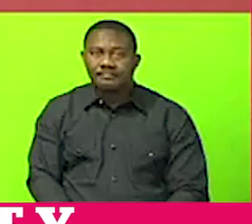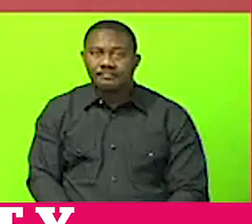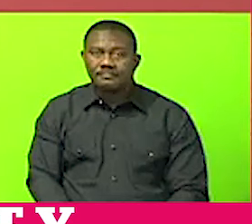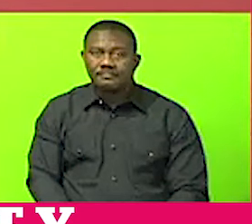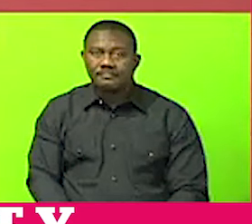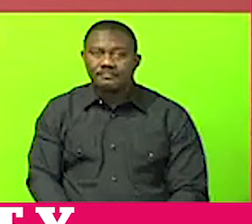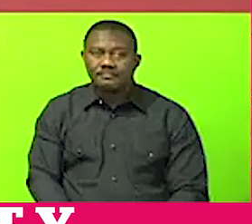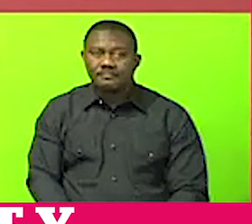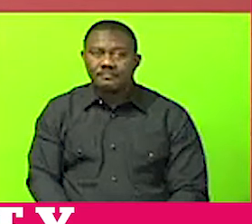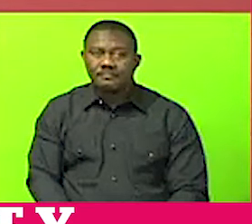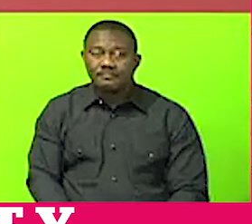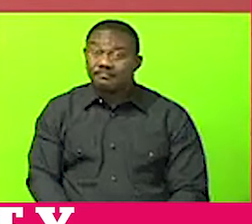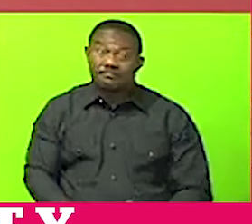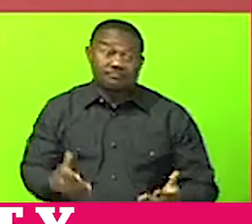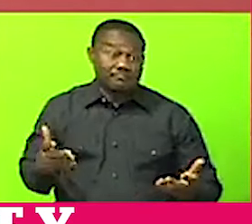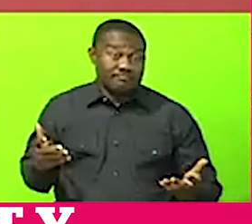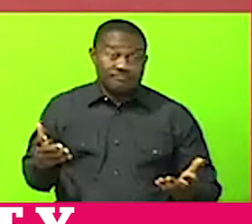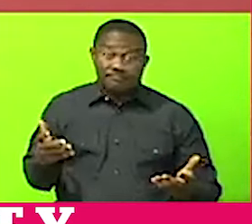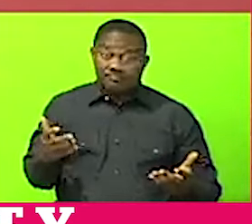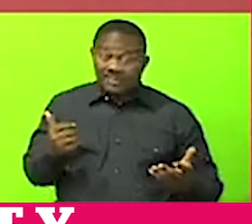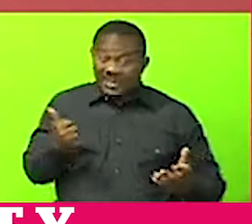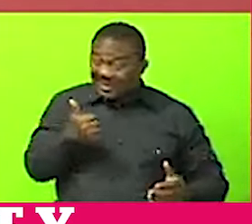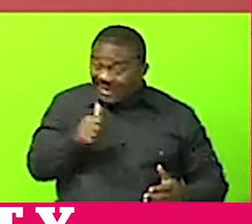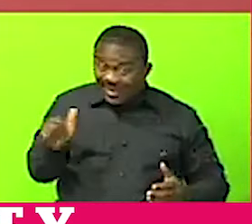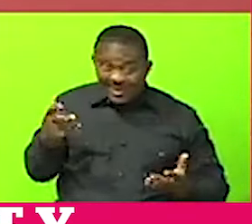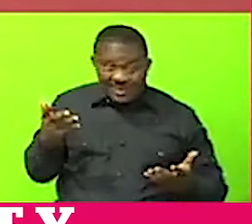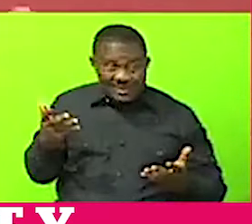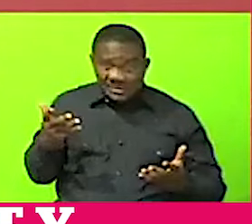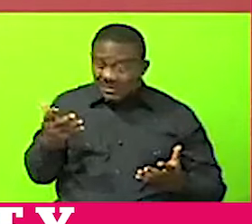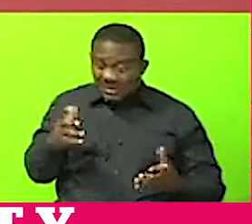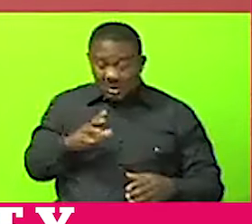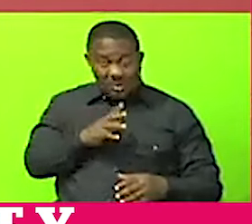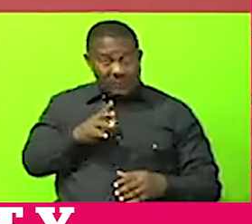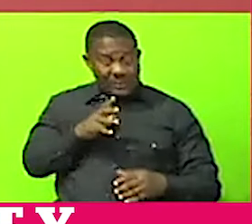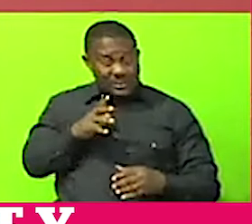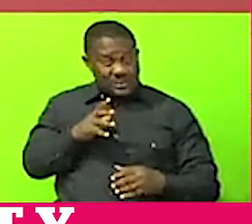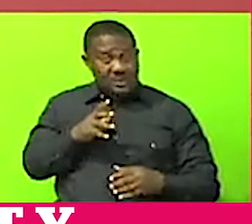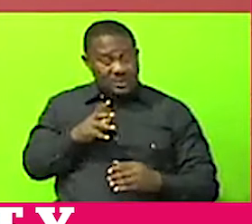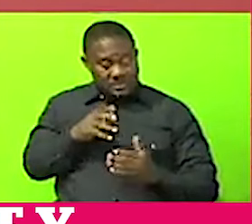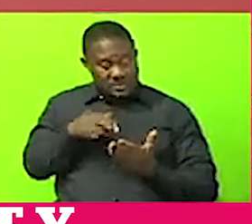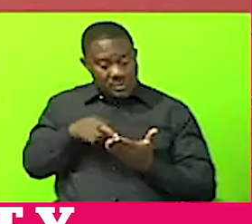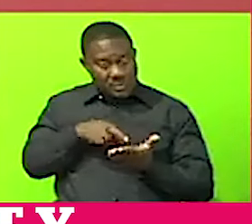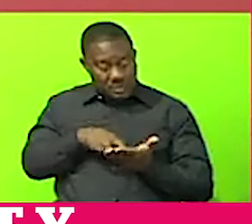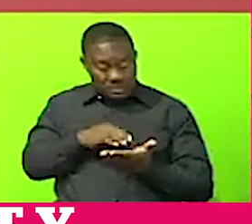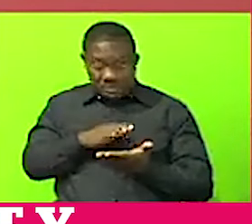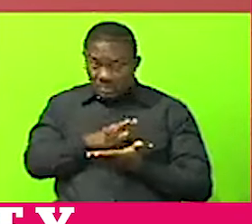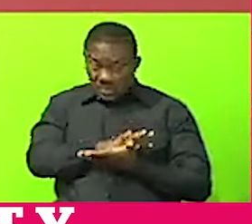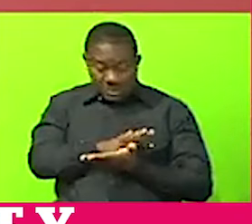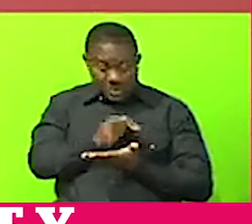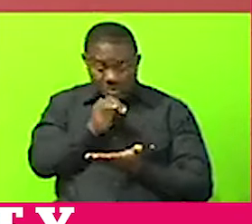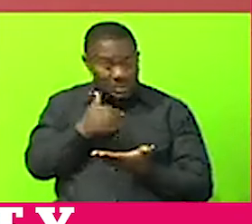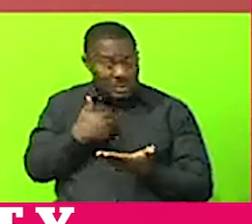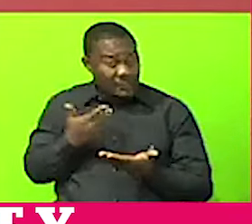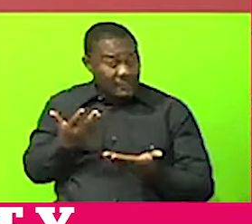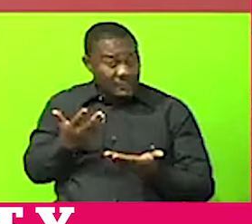honorable members I don't have a copy of any of the official reports so we will